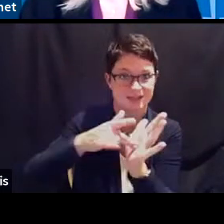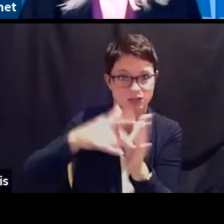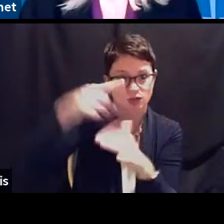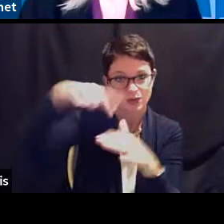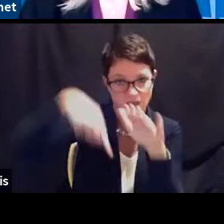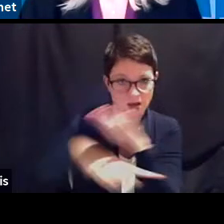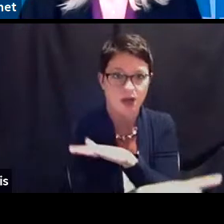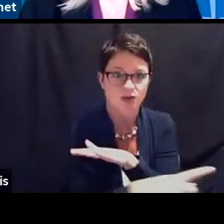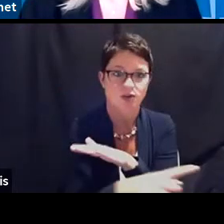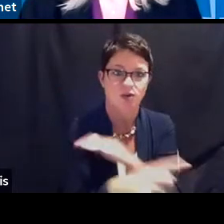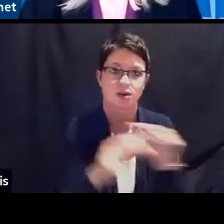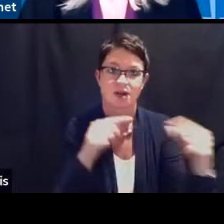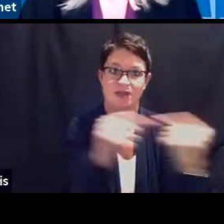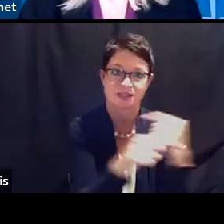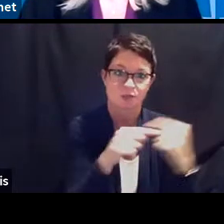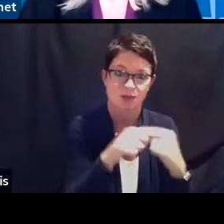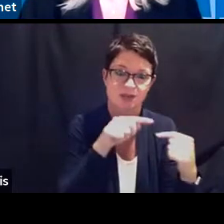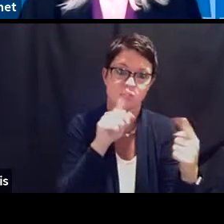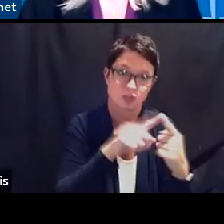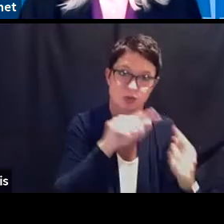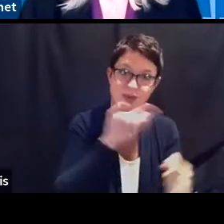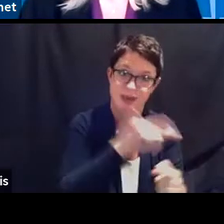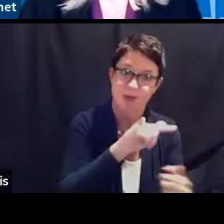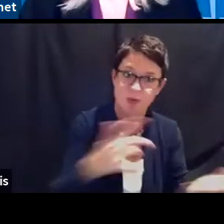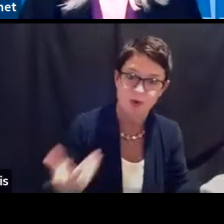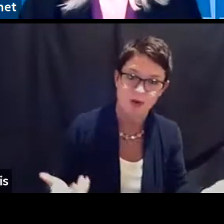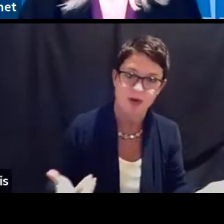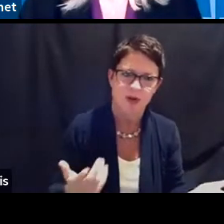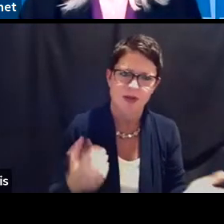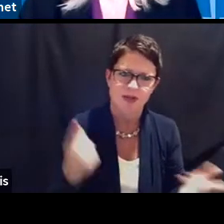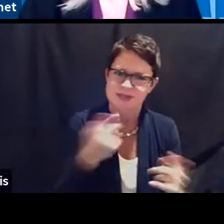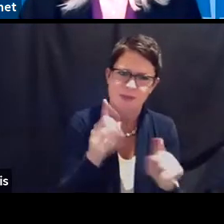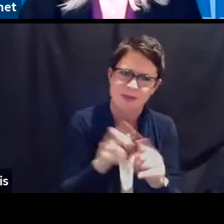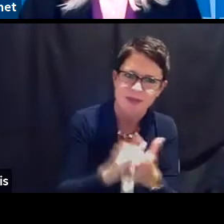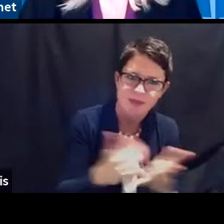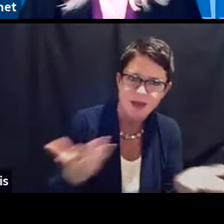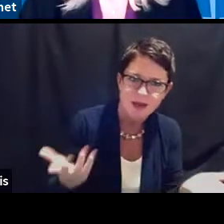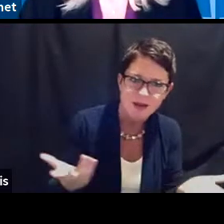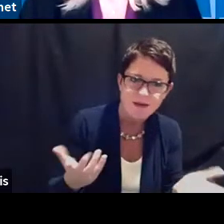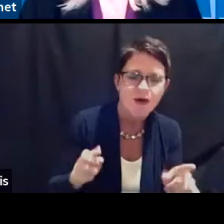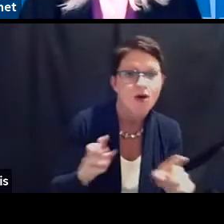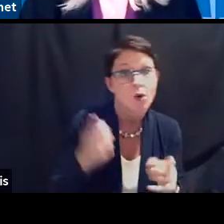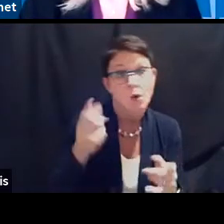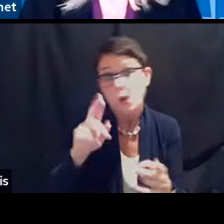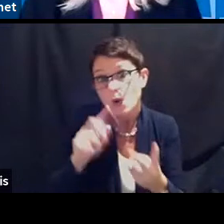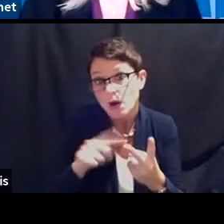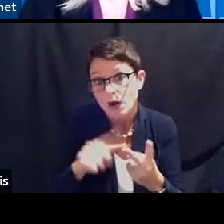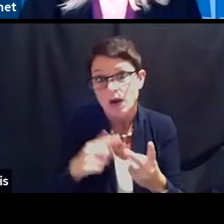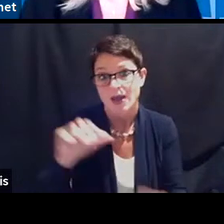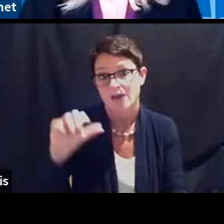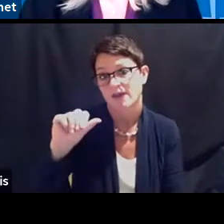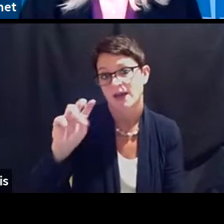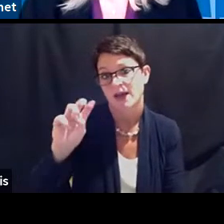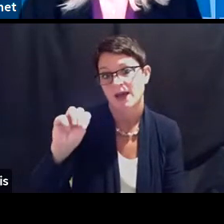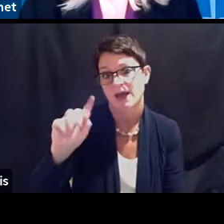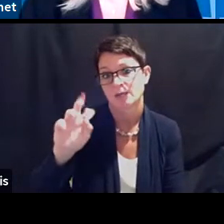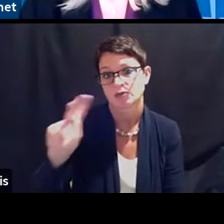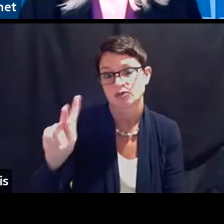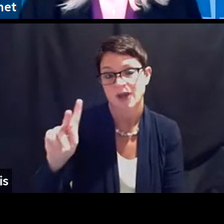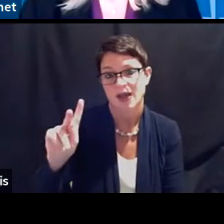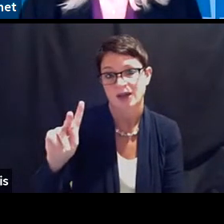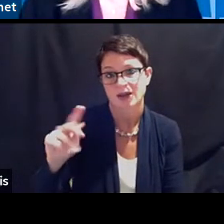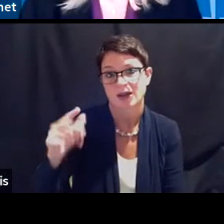the expressway into the airport, something like that. Or you even have the Amtrak Hell's Gate